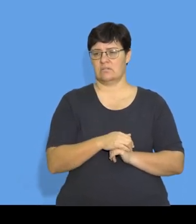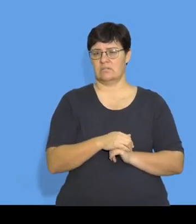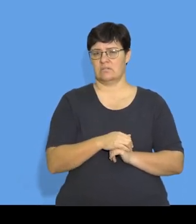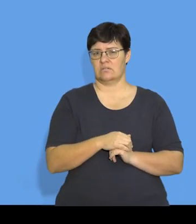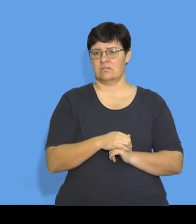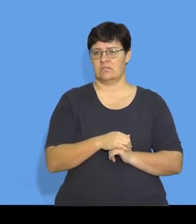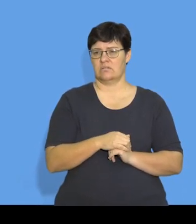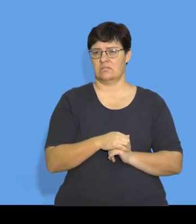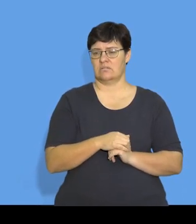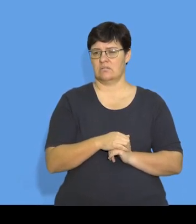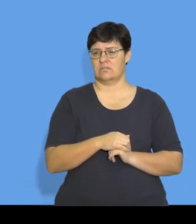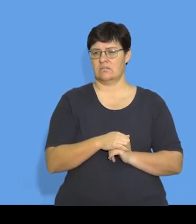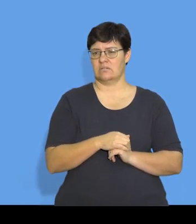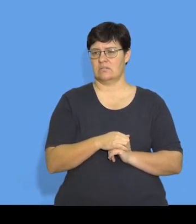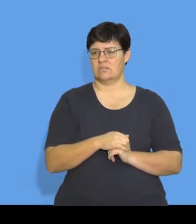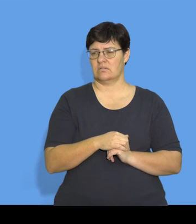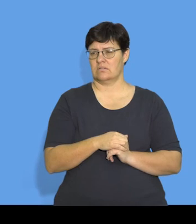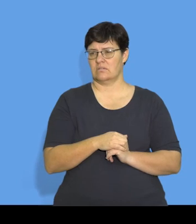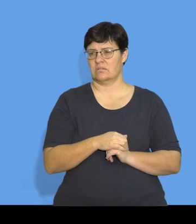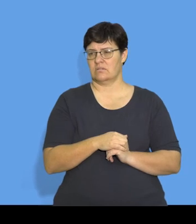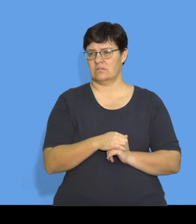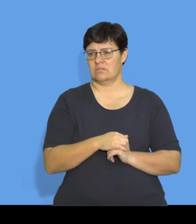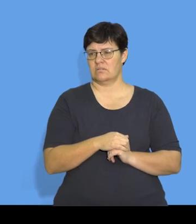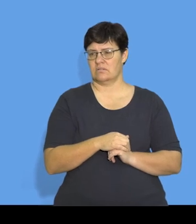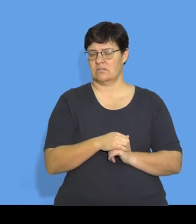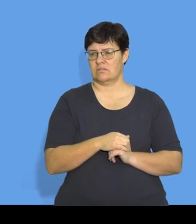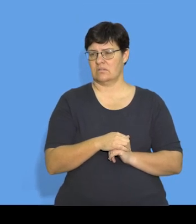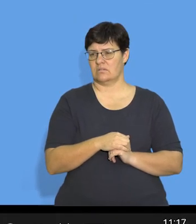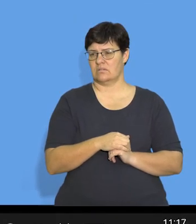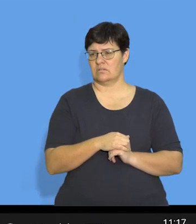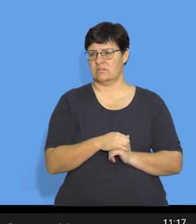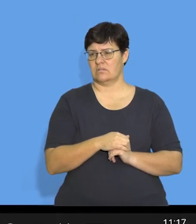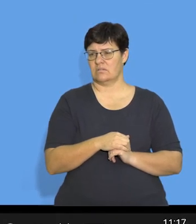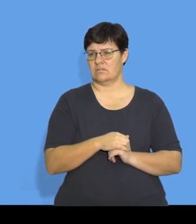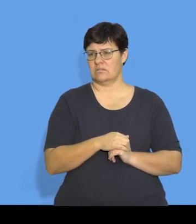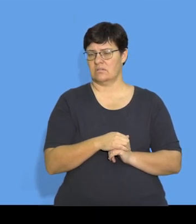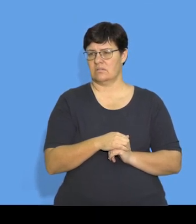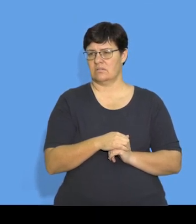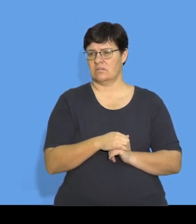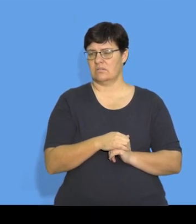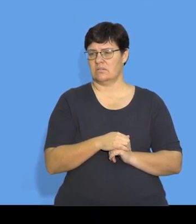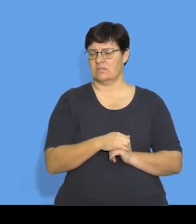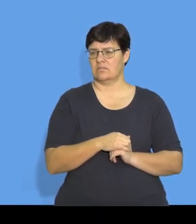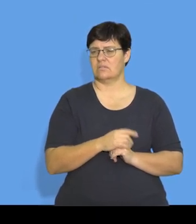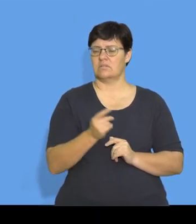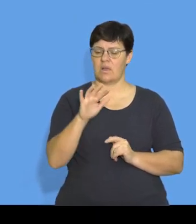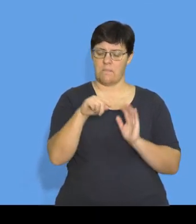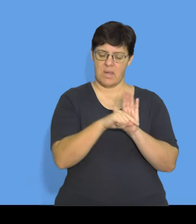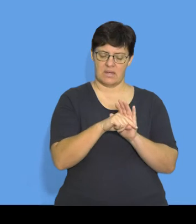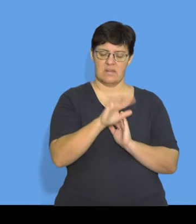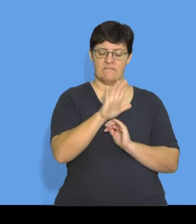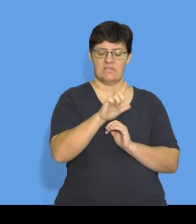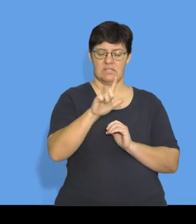maybe I should just pay attention to what my calculator is telling me, because I didn't. Minus